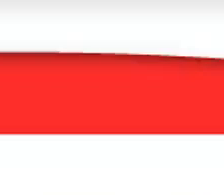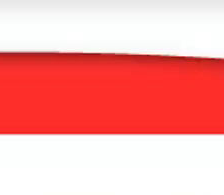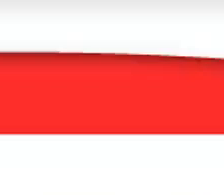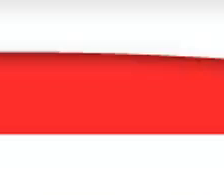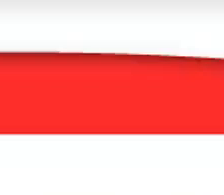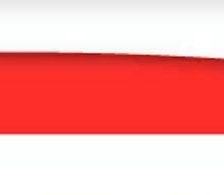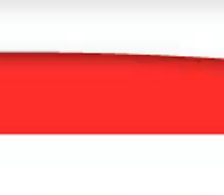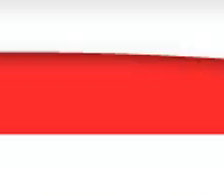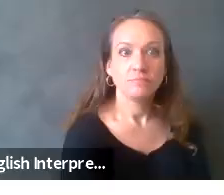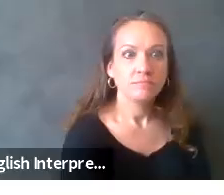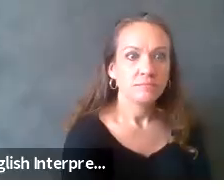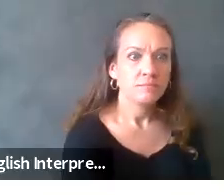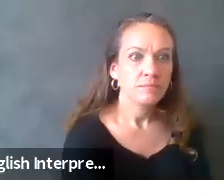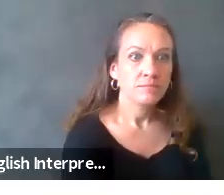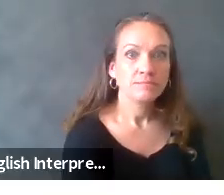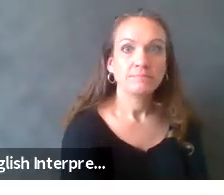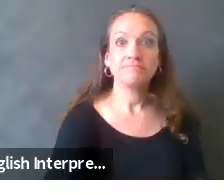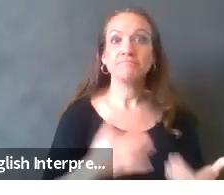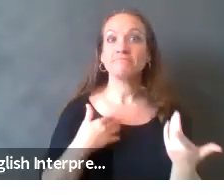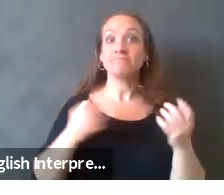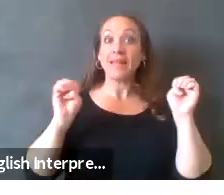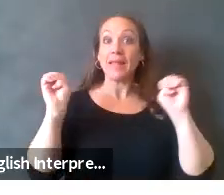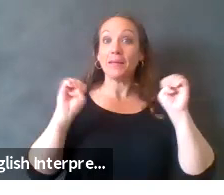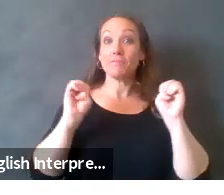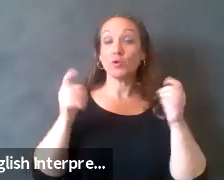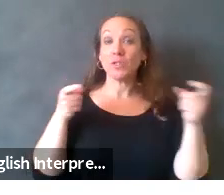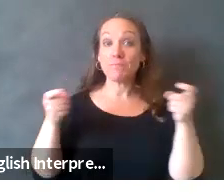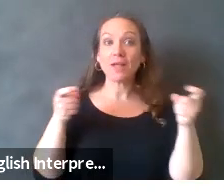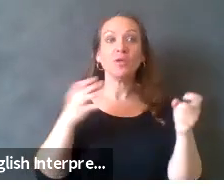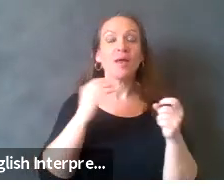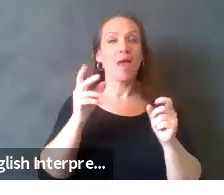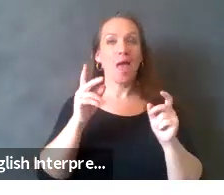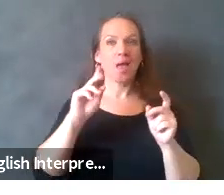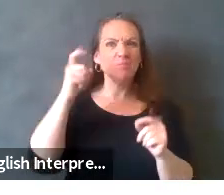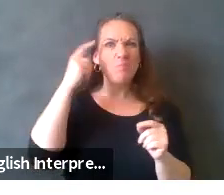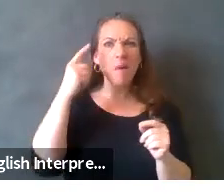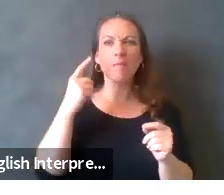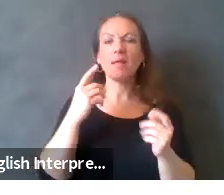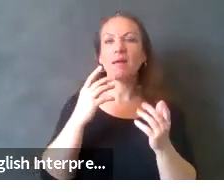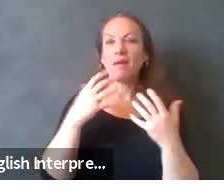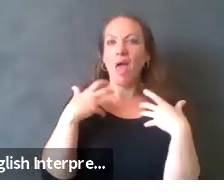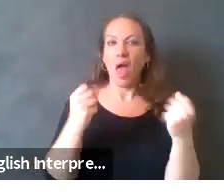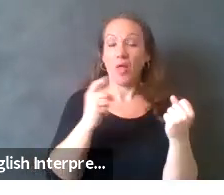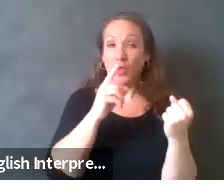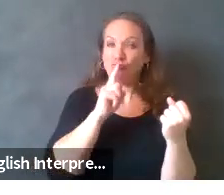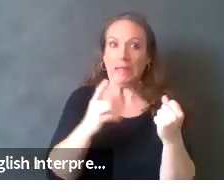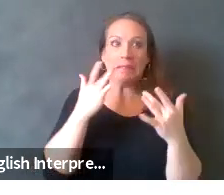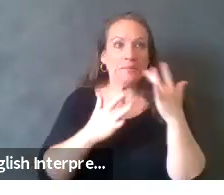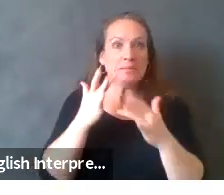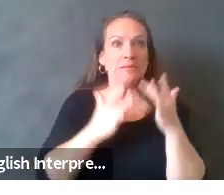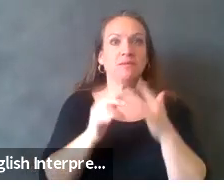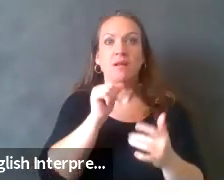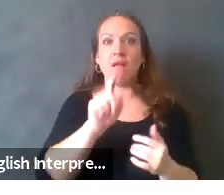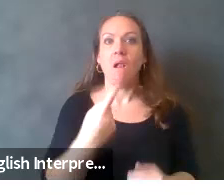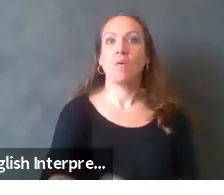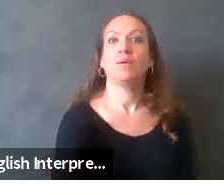required. Emergency management and public health entities are stretched due to COVID-19 response alone. And